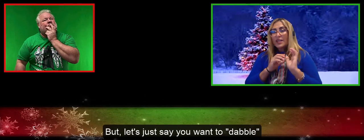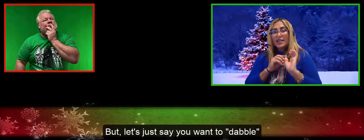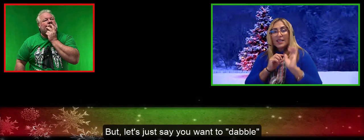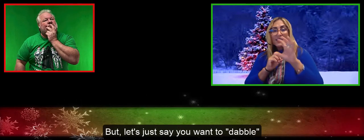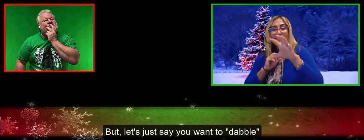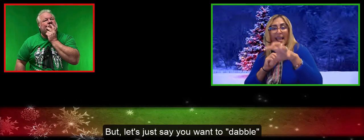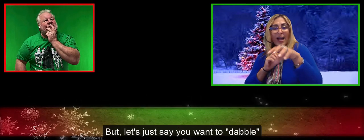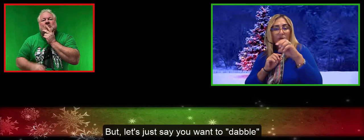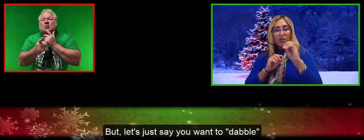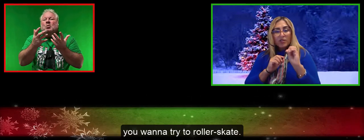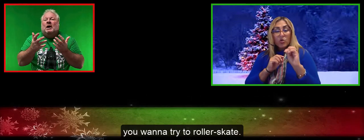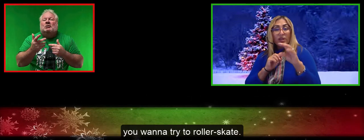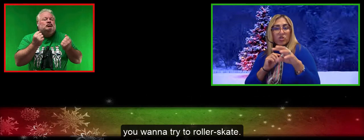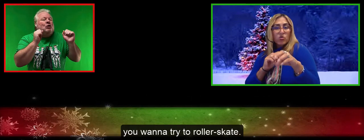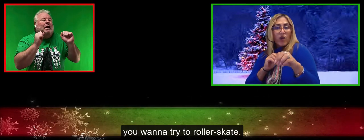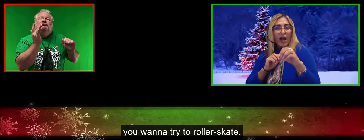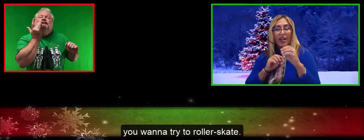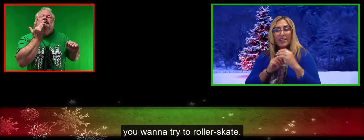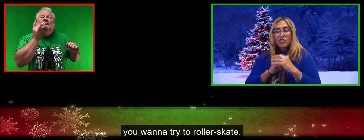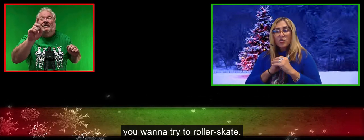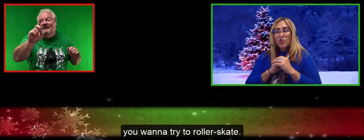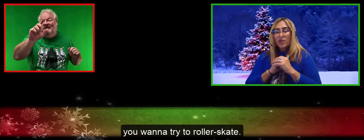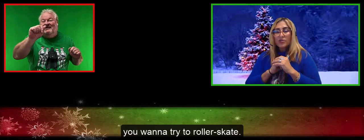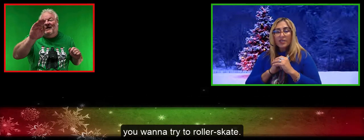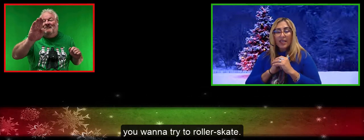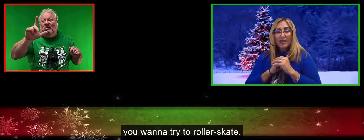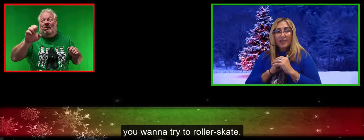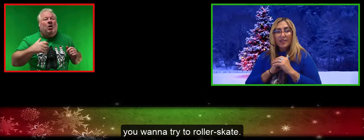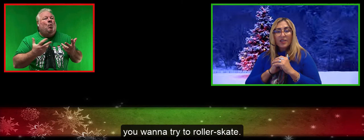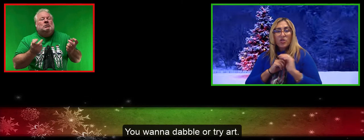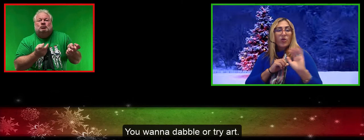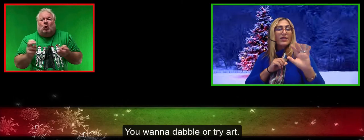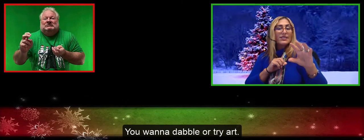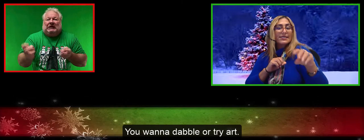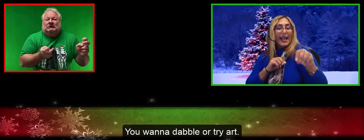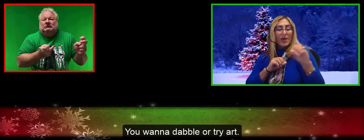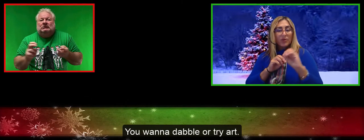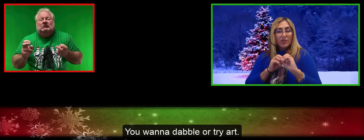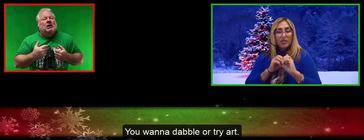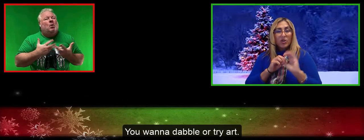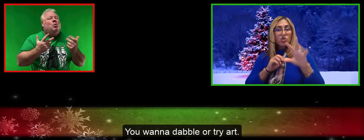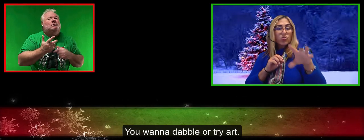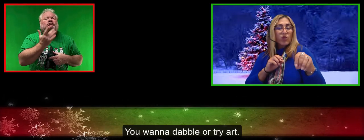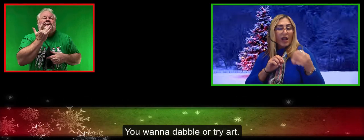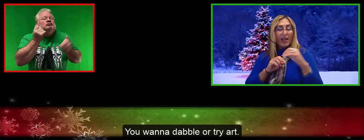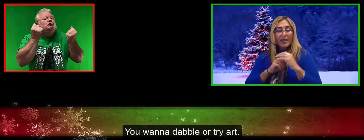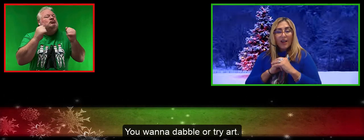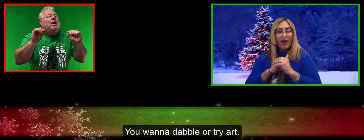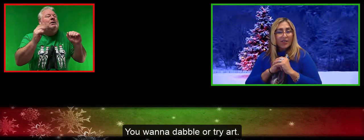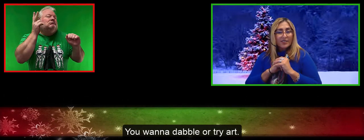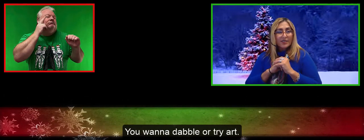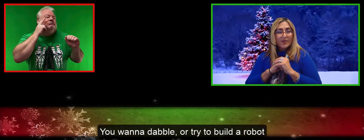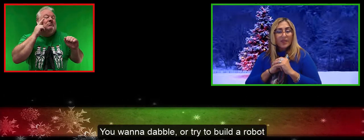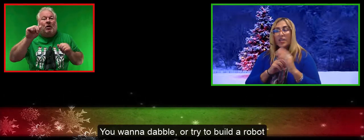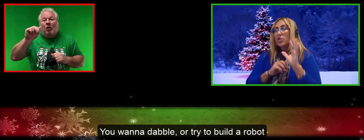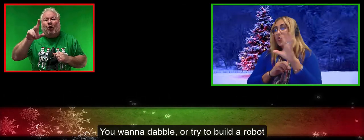want to dabble, you want to try to roller skate. You want to dabble or try